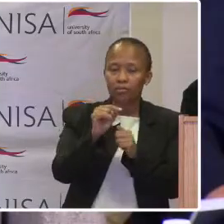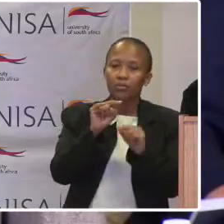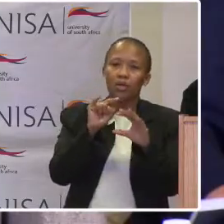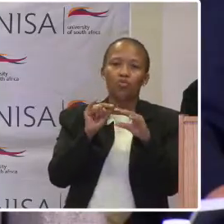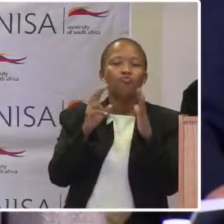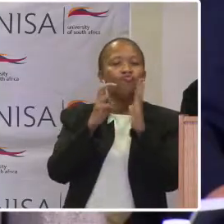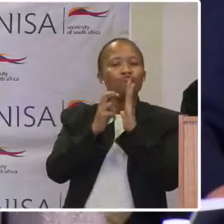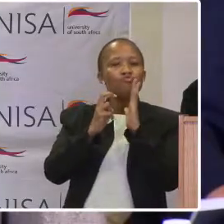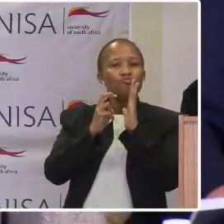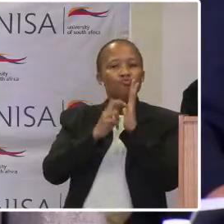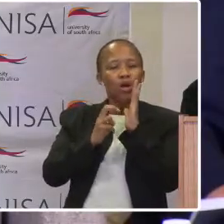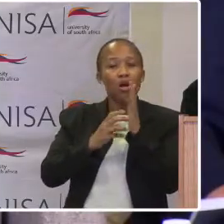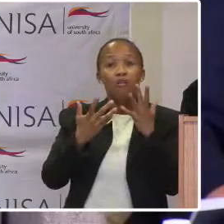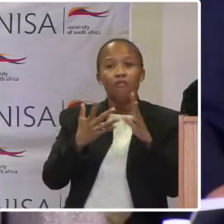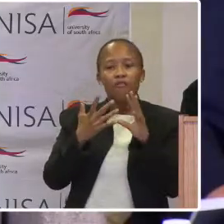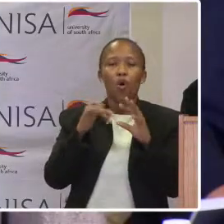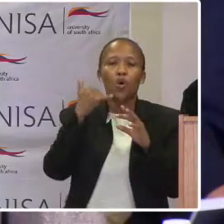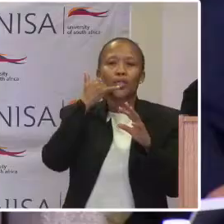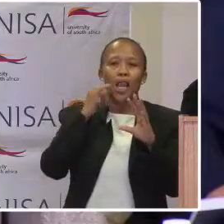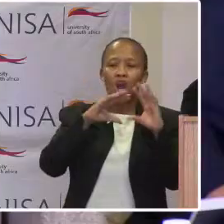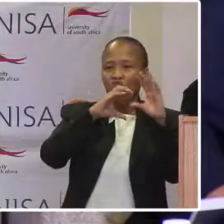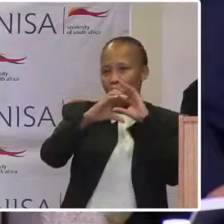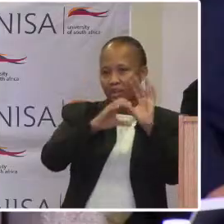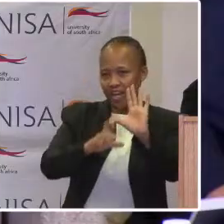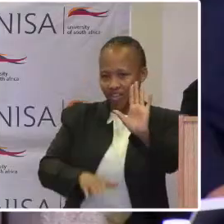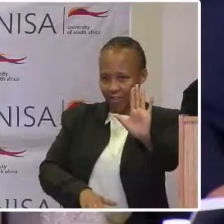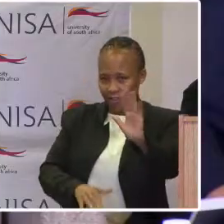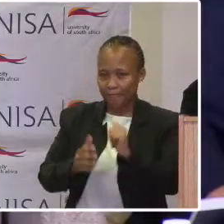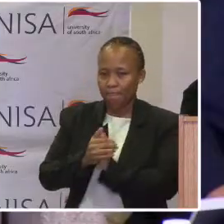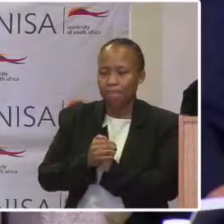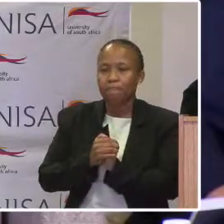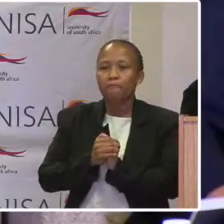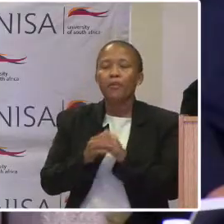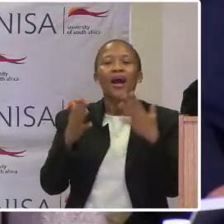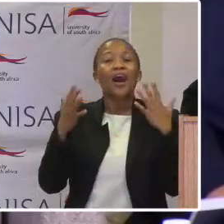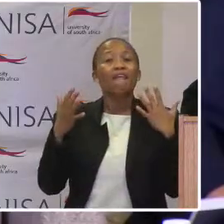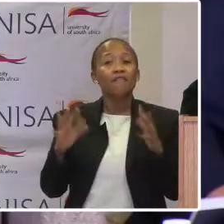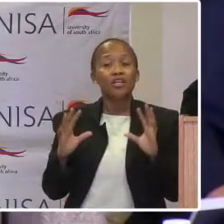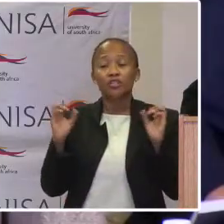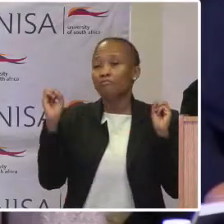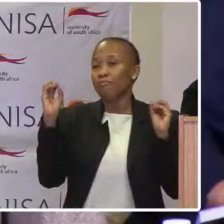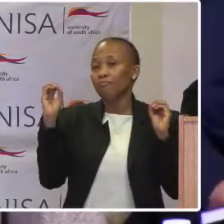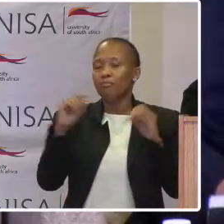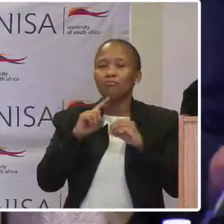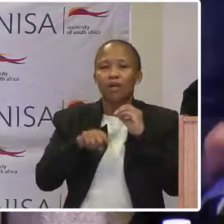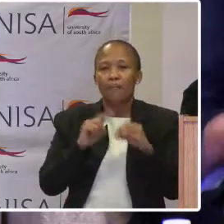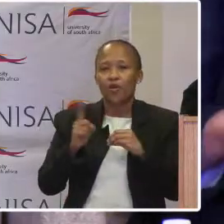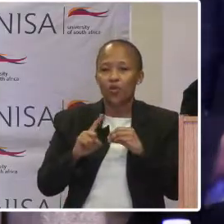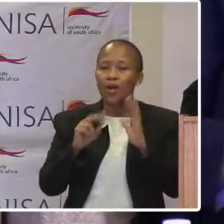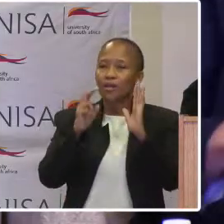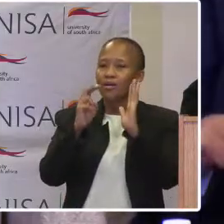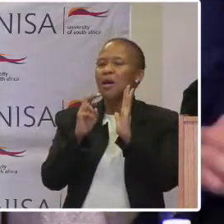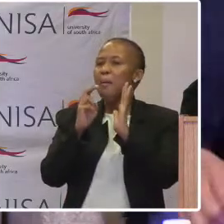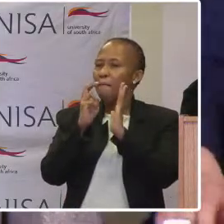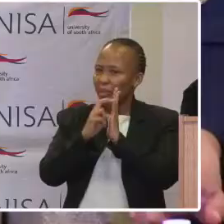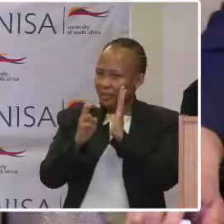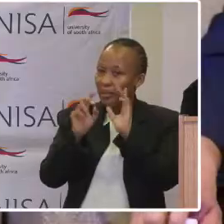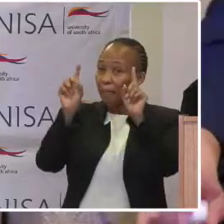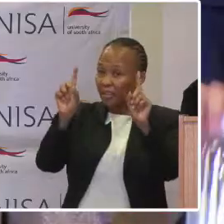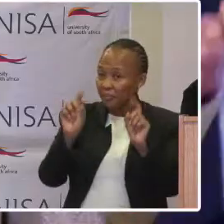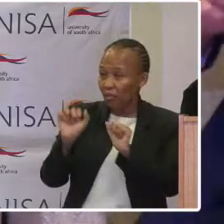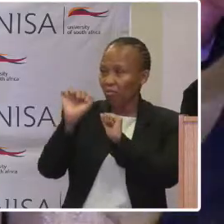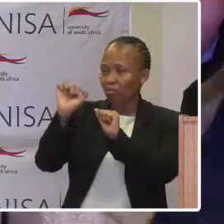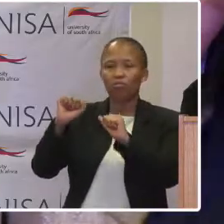telecommunications also. I've talked about the principles of space already,